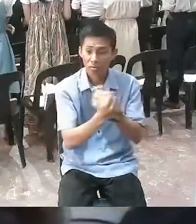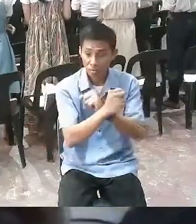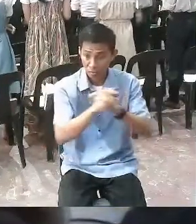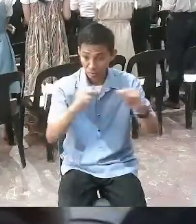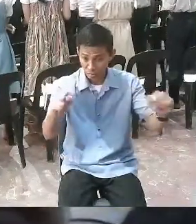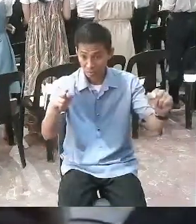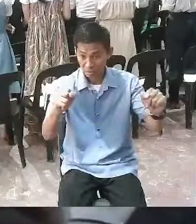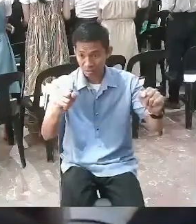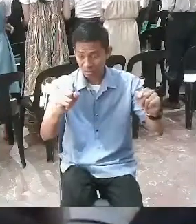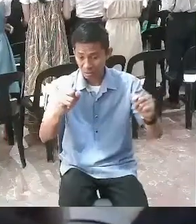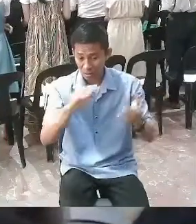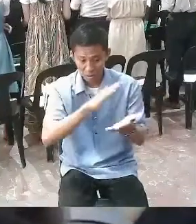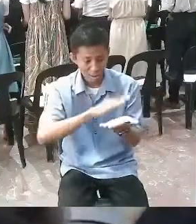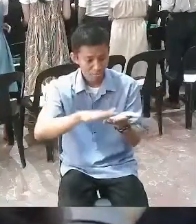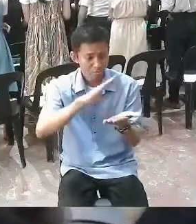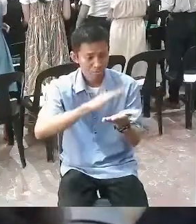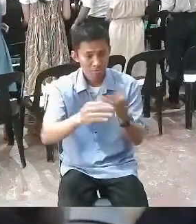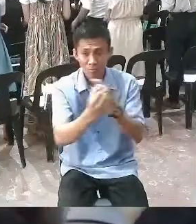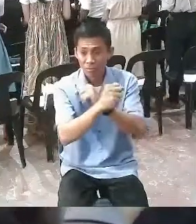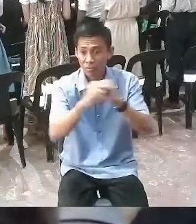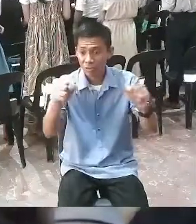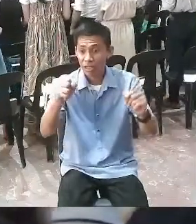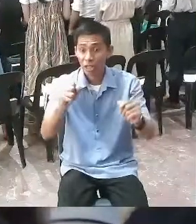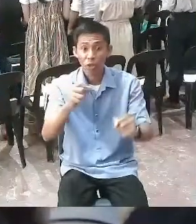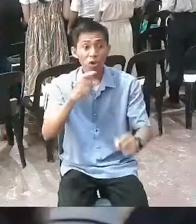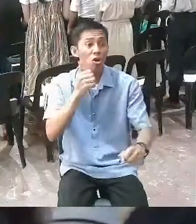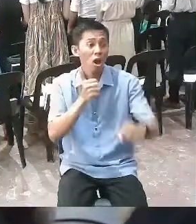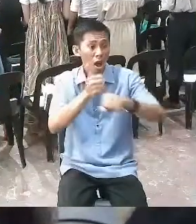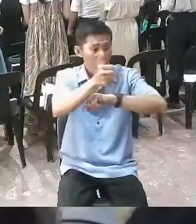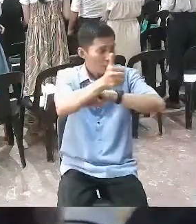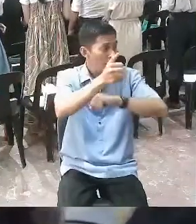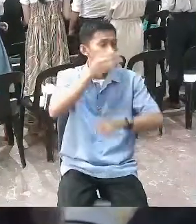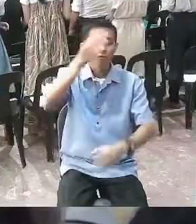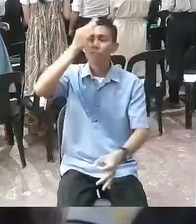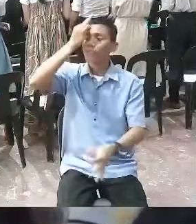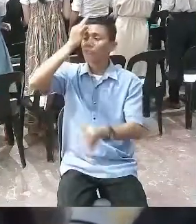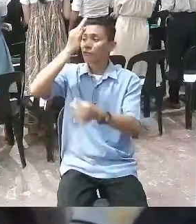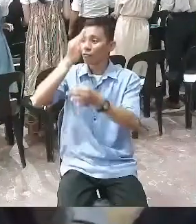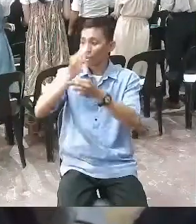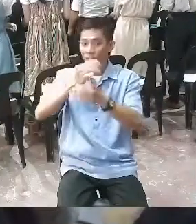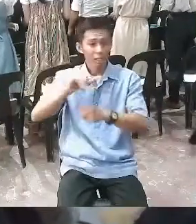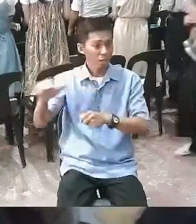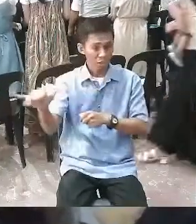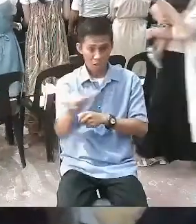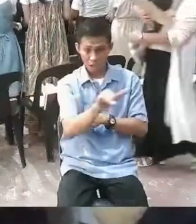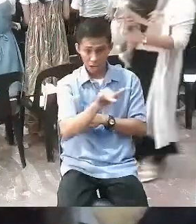ungodly, his faith is counted